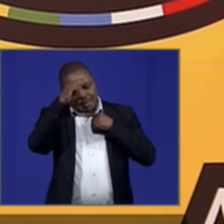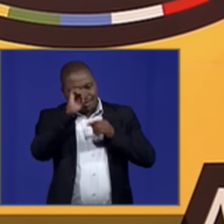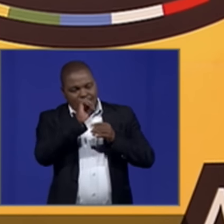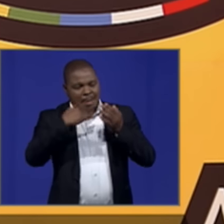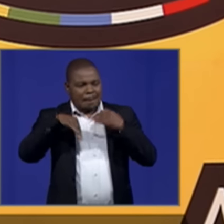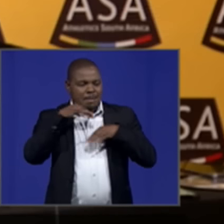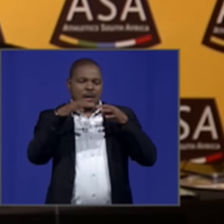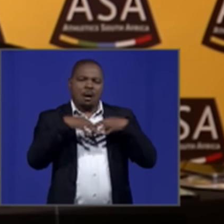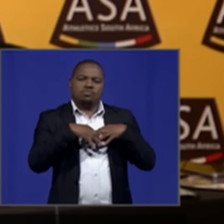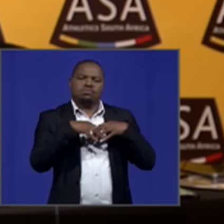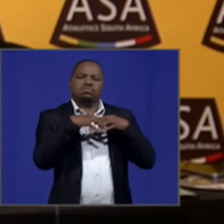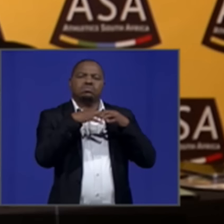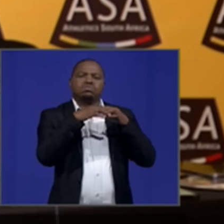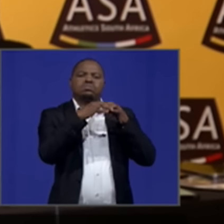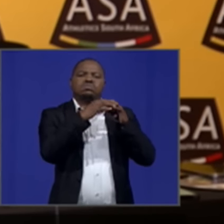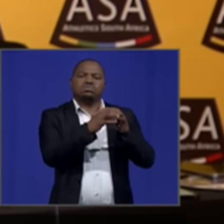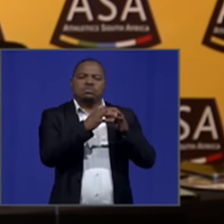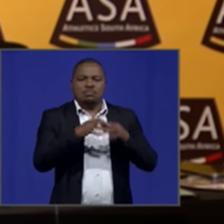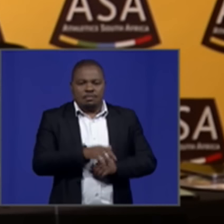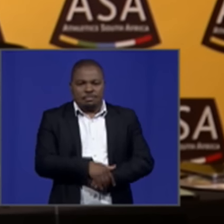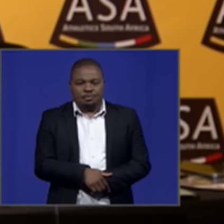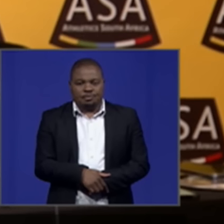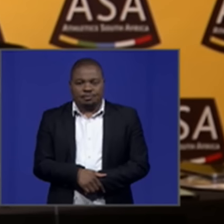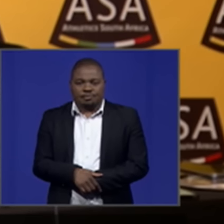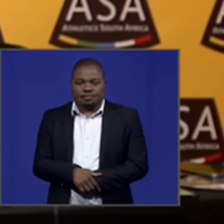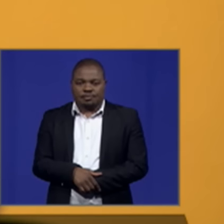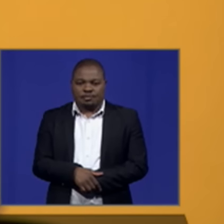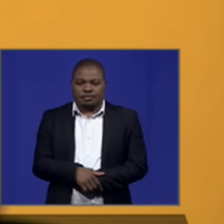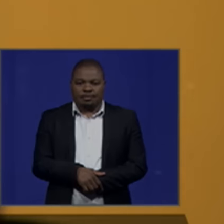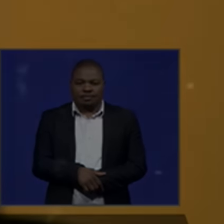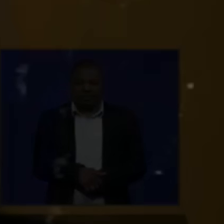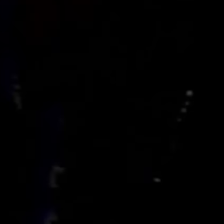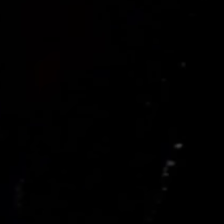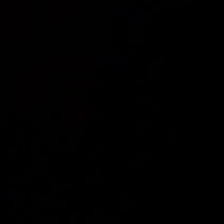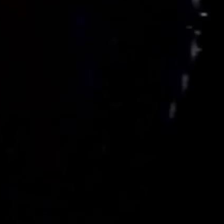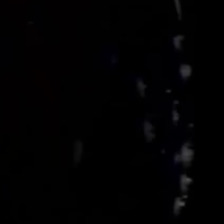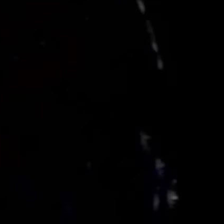sešwa serodumo mo mokgatlhong ono.